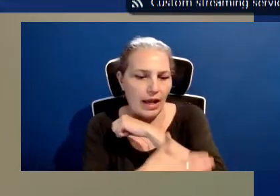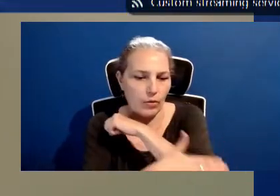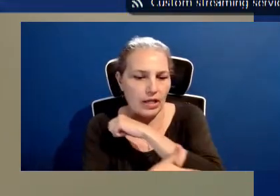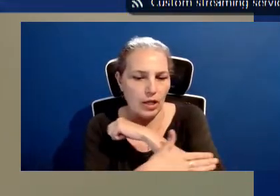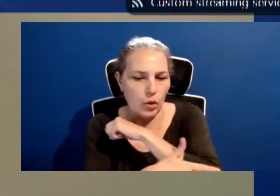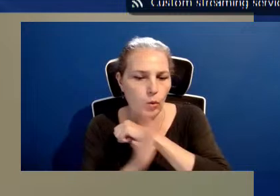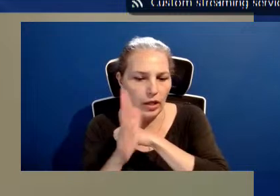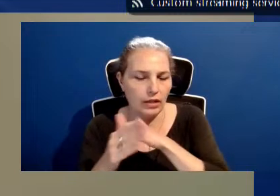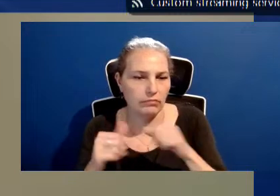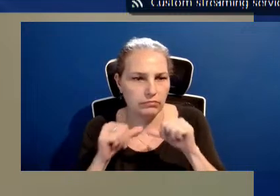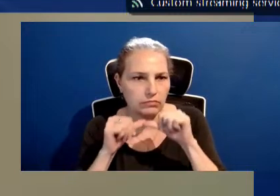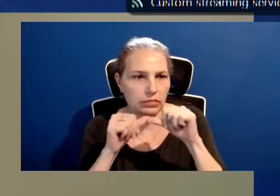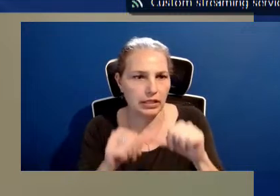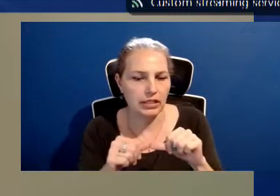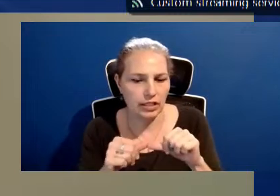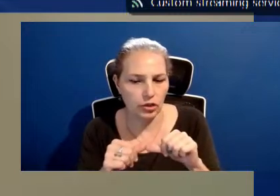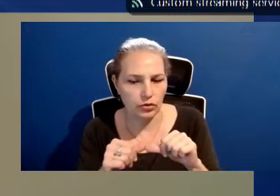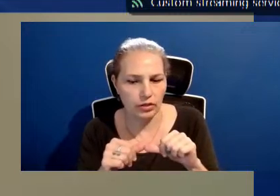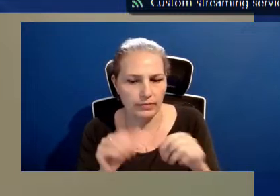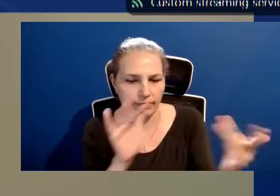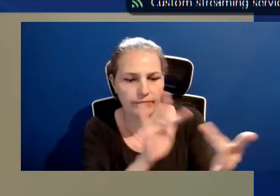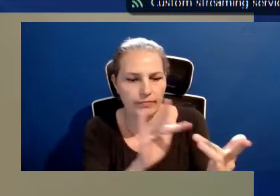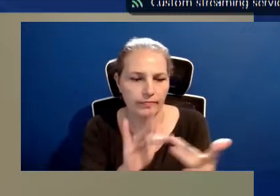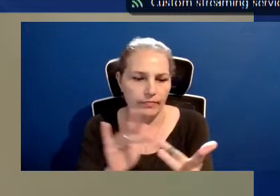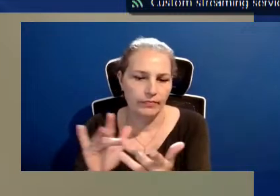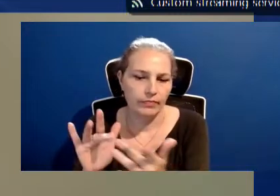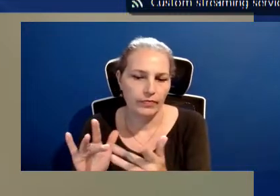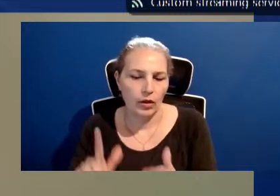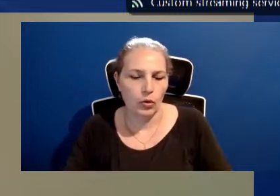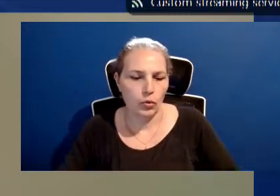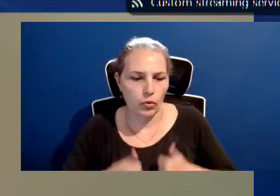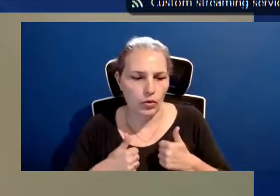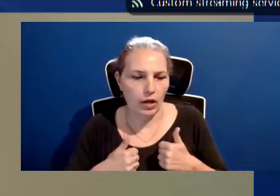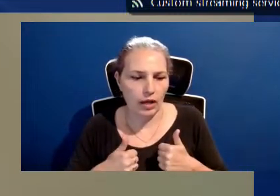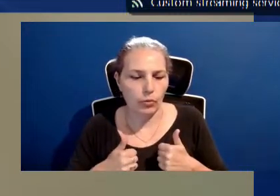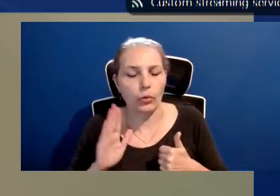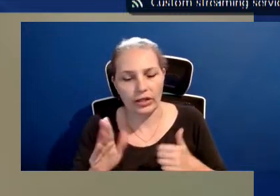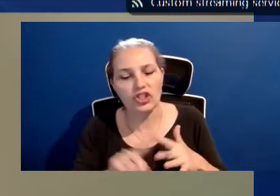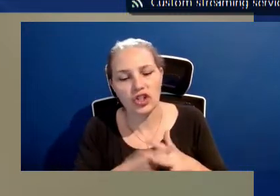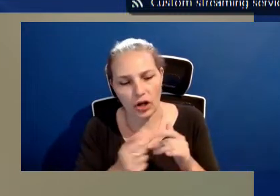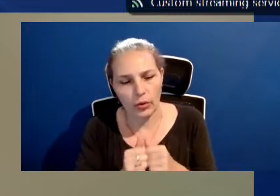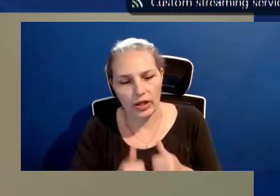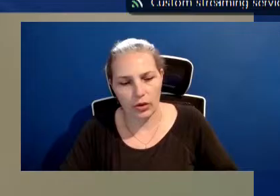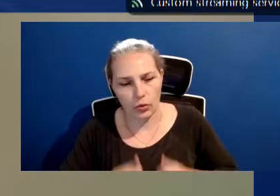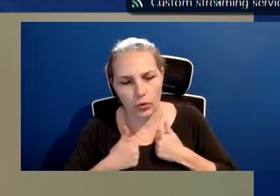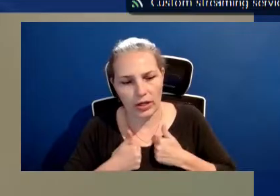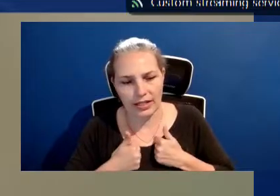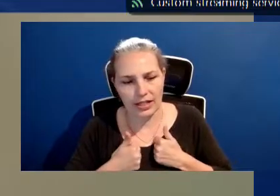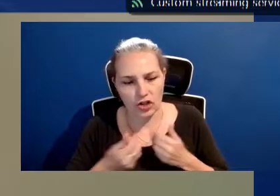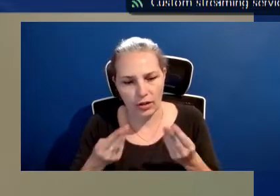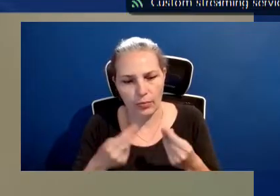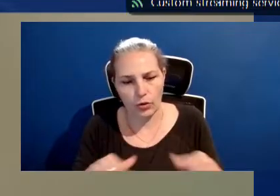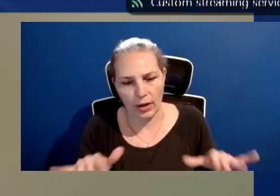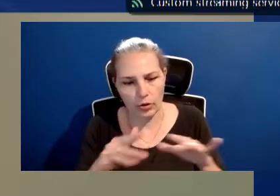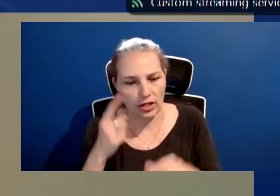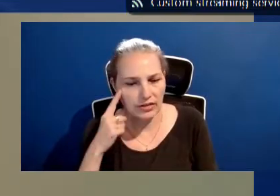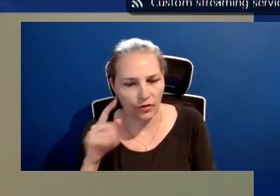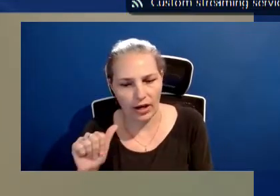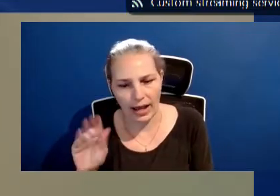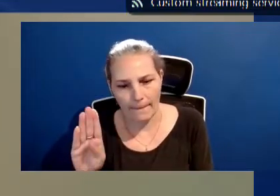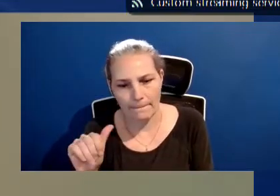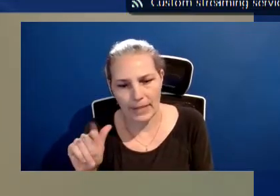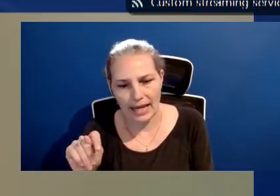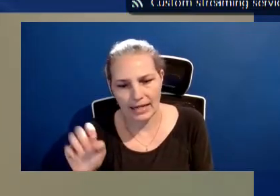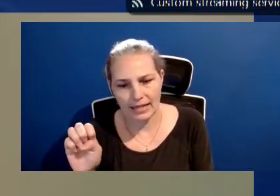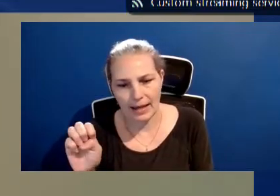We're starting with residential properties. I mentioned, I think, last time that there were a group of commercial properties